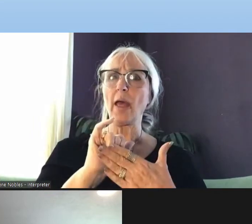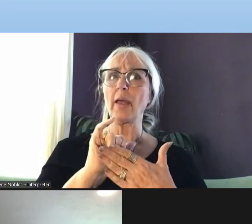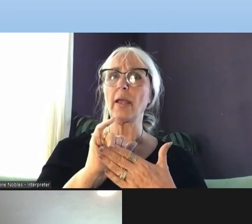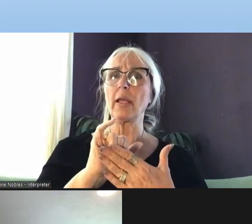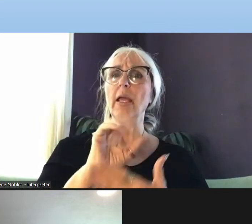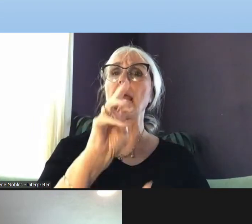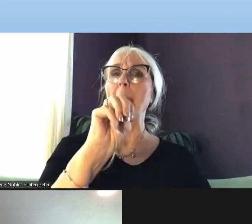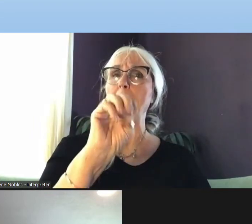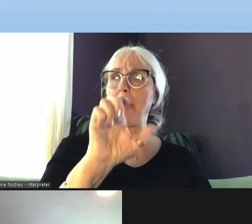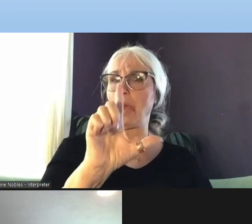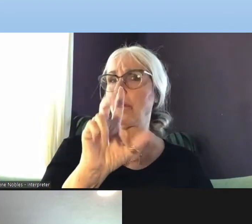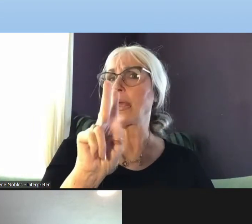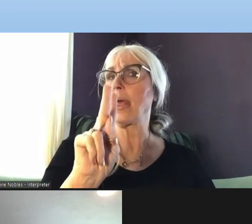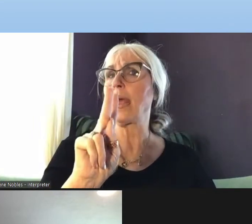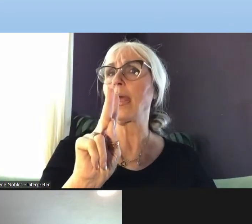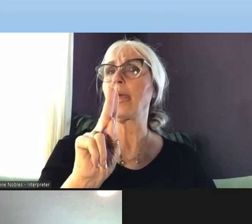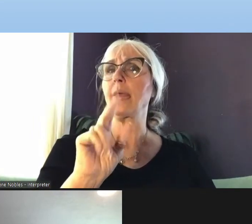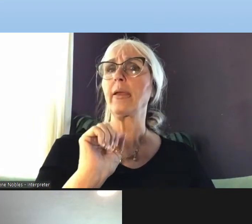MLK,